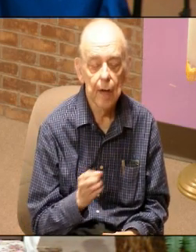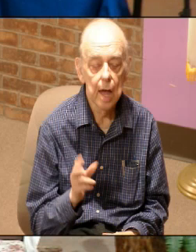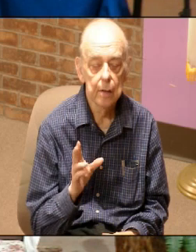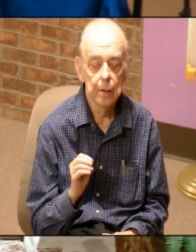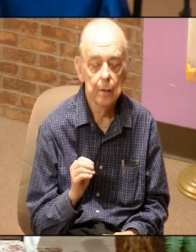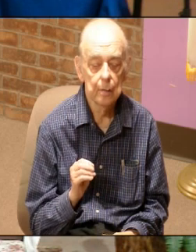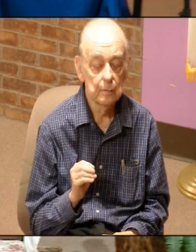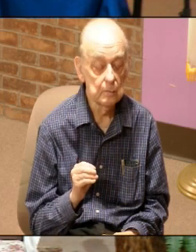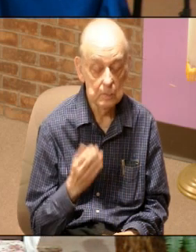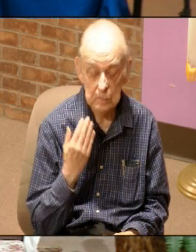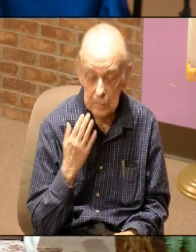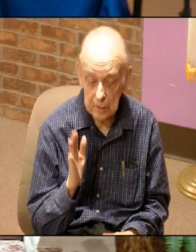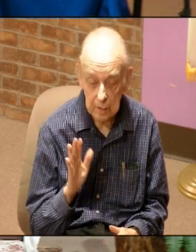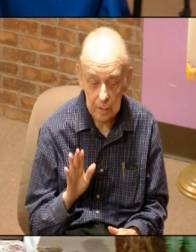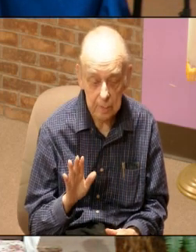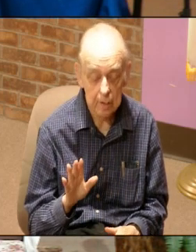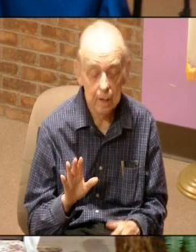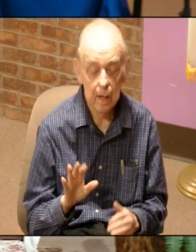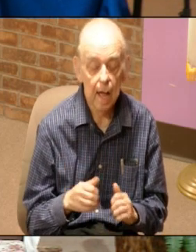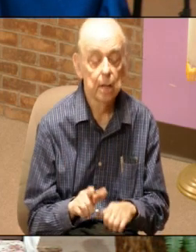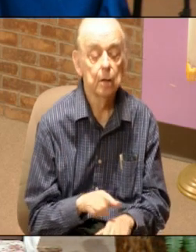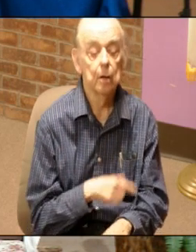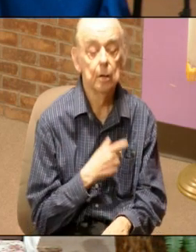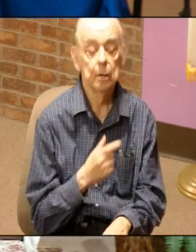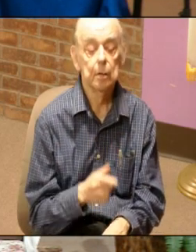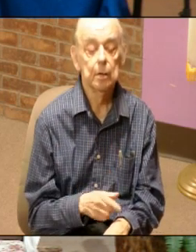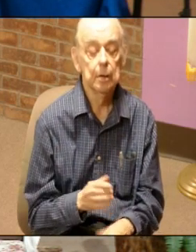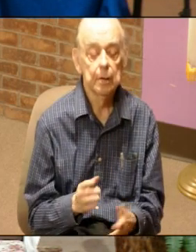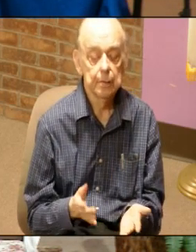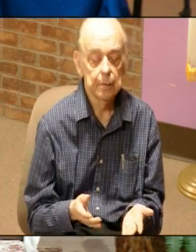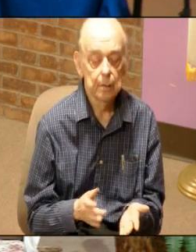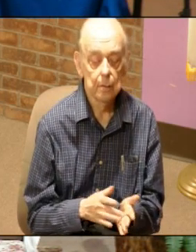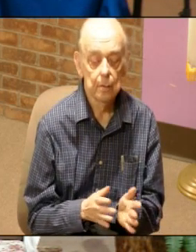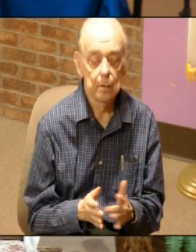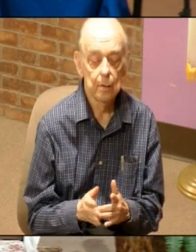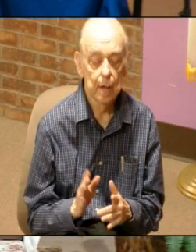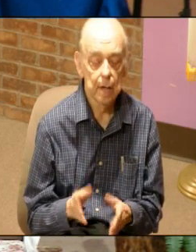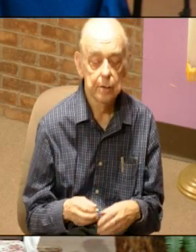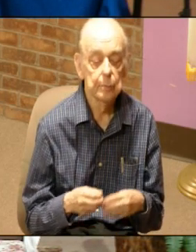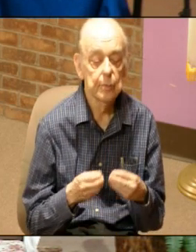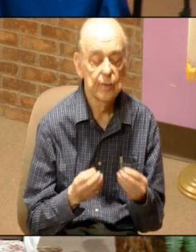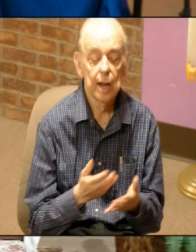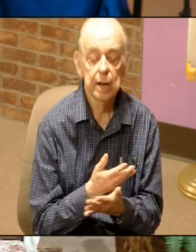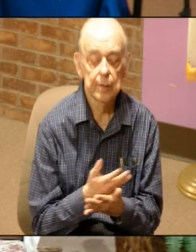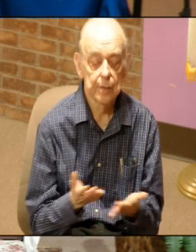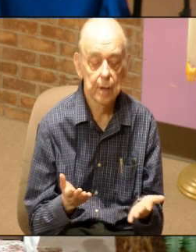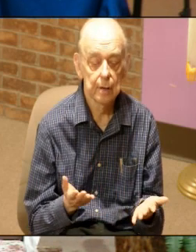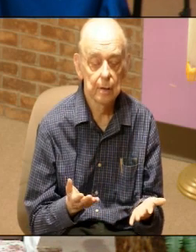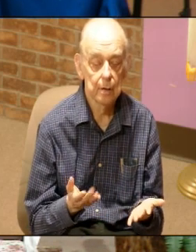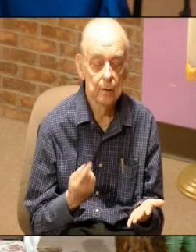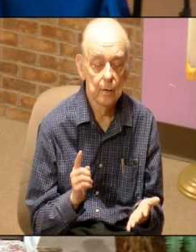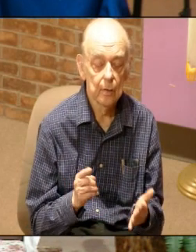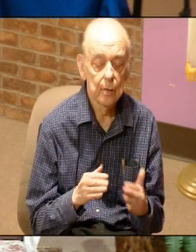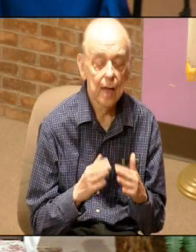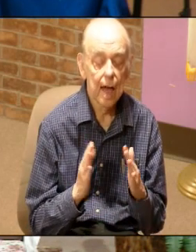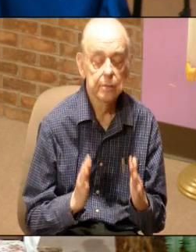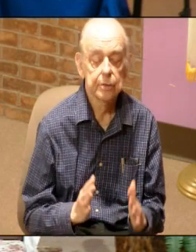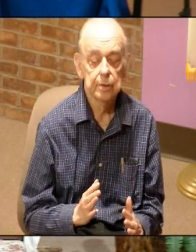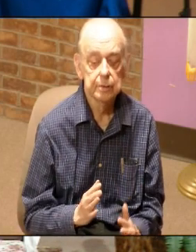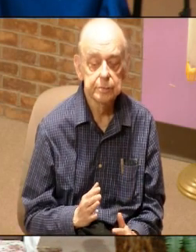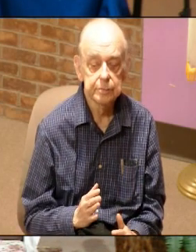We have no idea how long Jesus was the one that had to be the provider for the household.